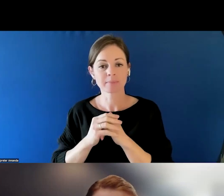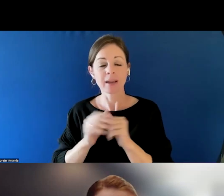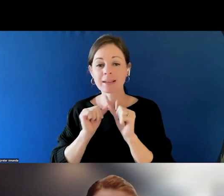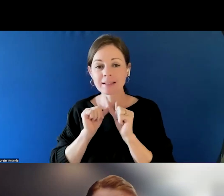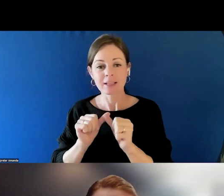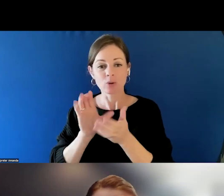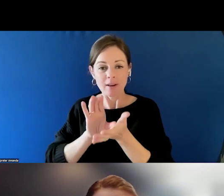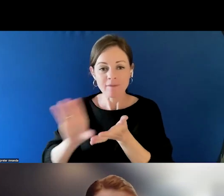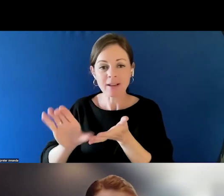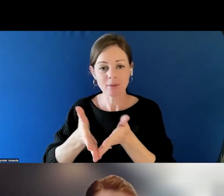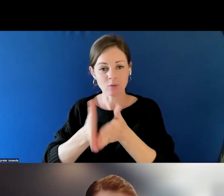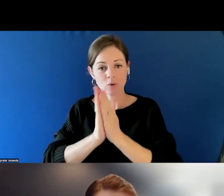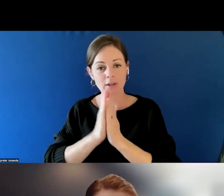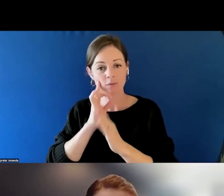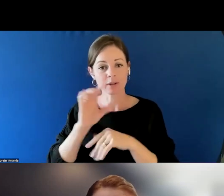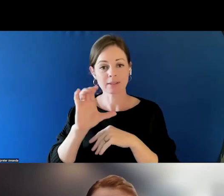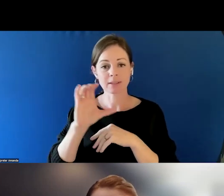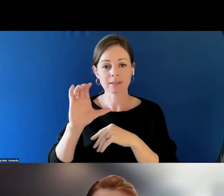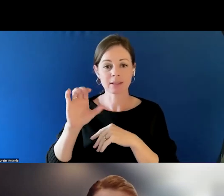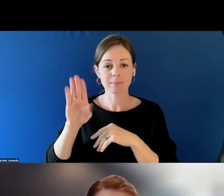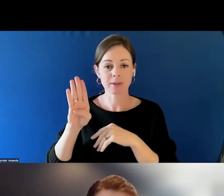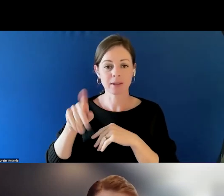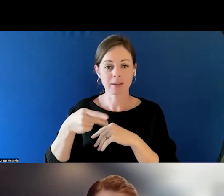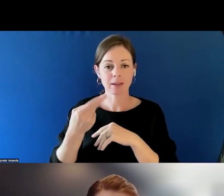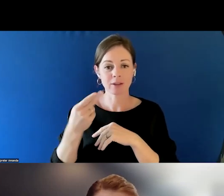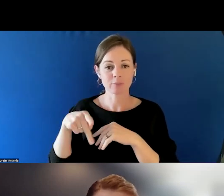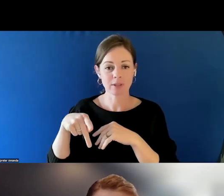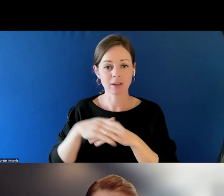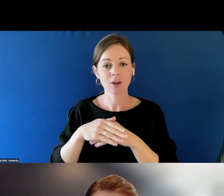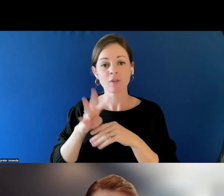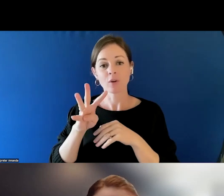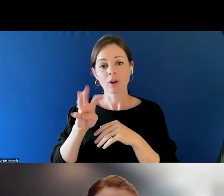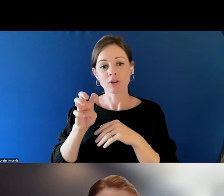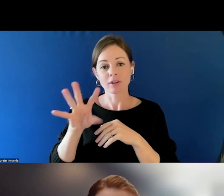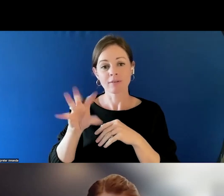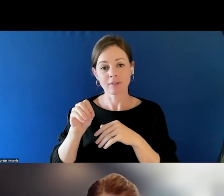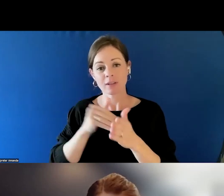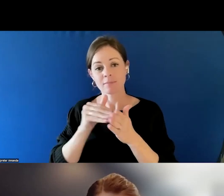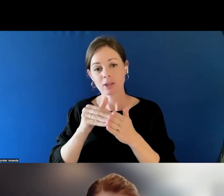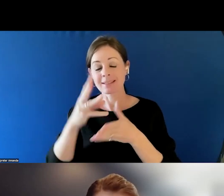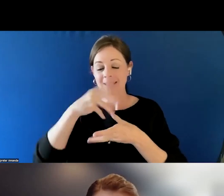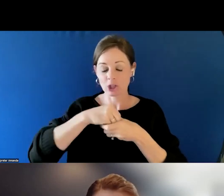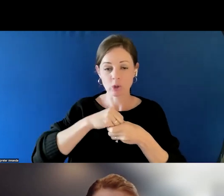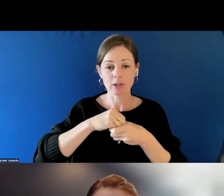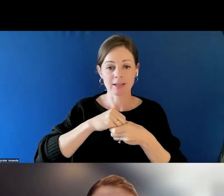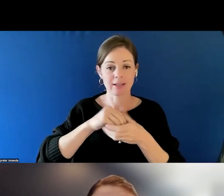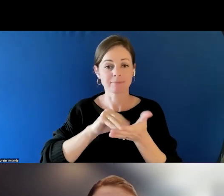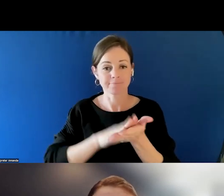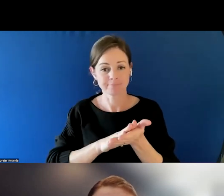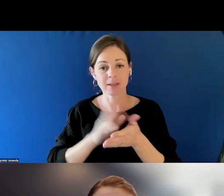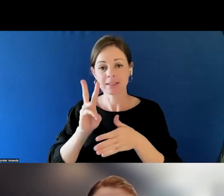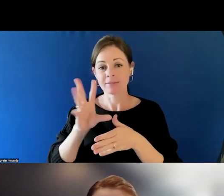investment request in CCBHCs, $450 million is included in the document, which is a $65 million